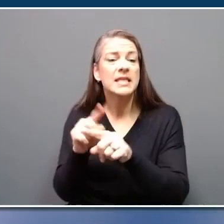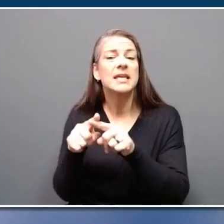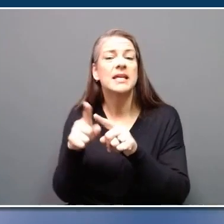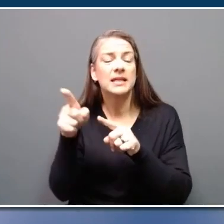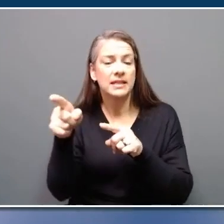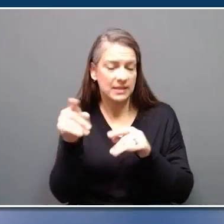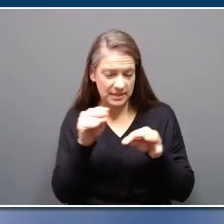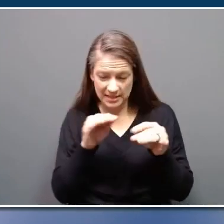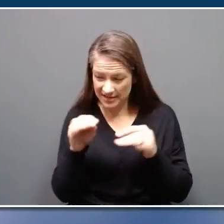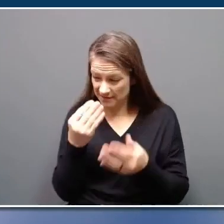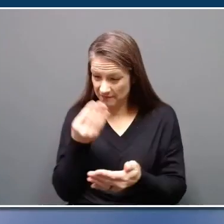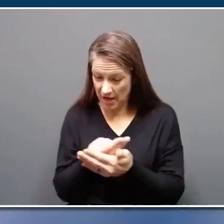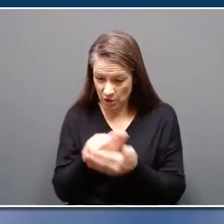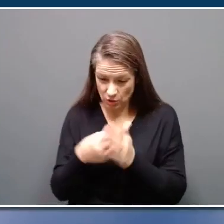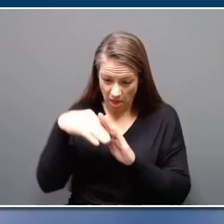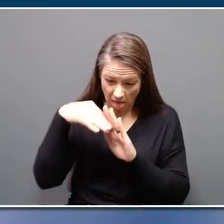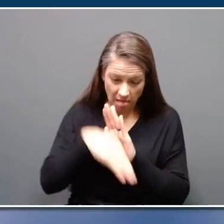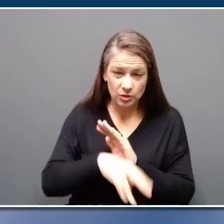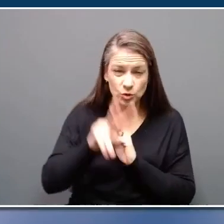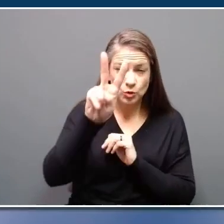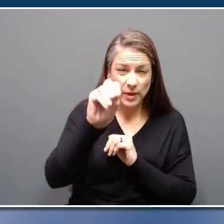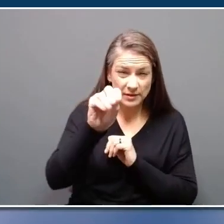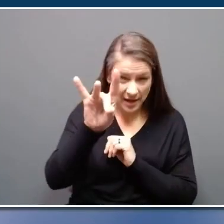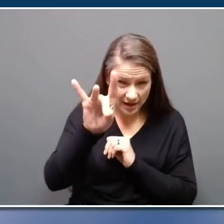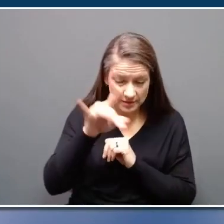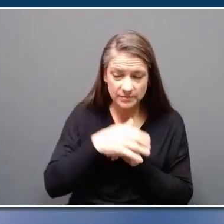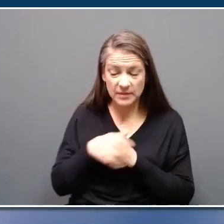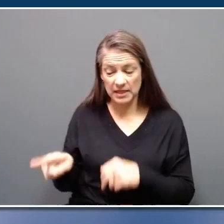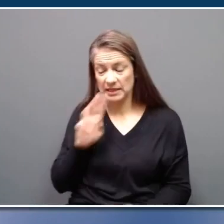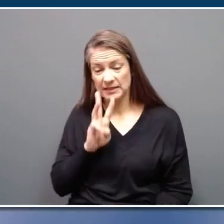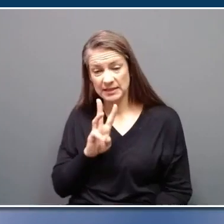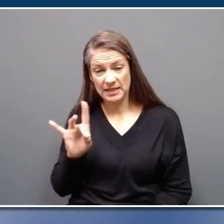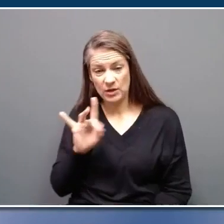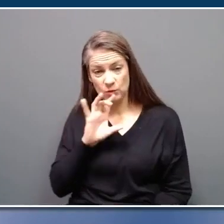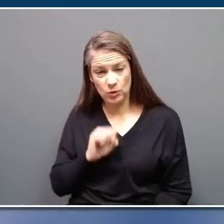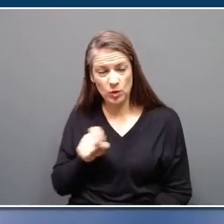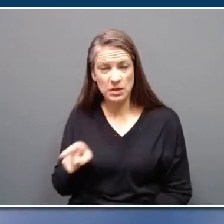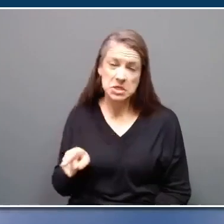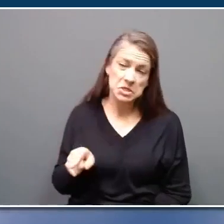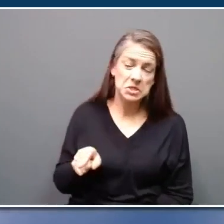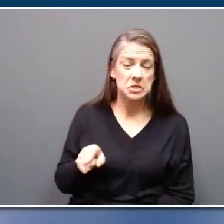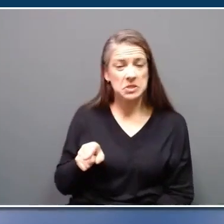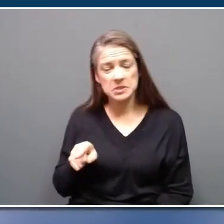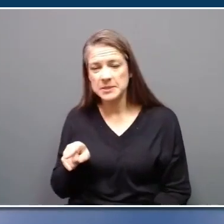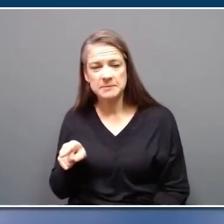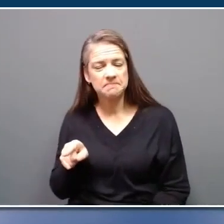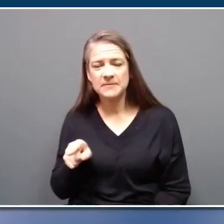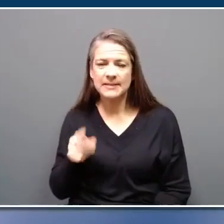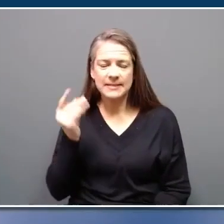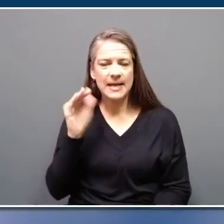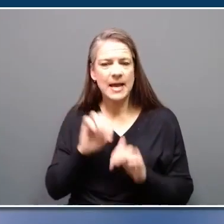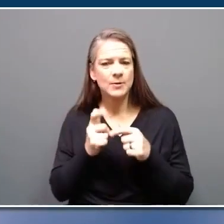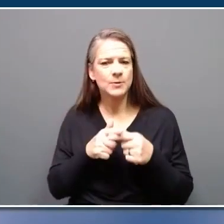financial crisis in 2008. At the age of 68, Wayne was faced with a unique opportunity and a difficult decision. He could happily and